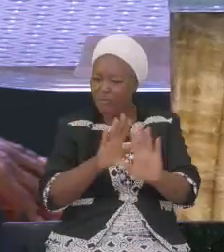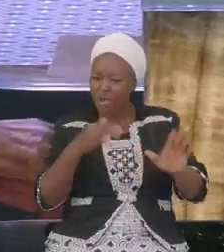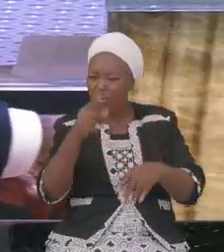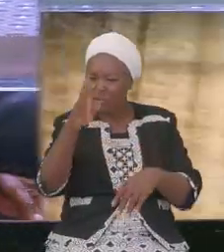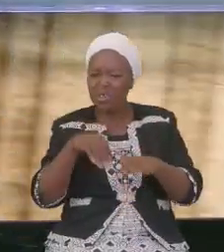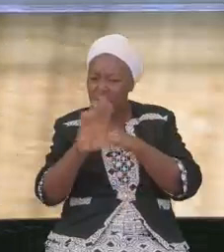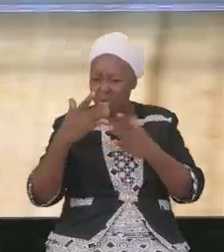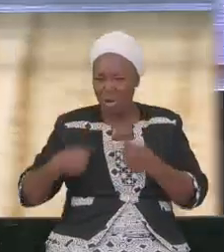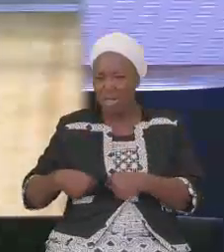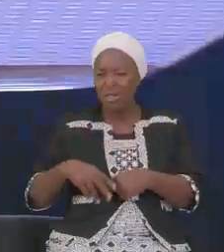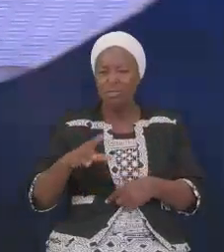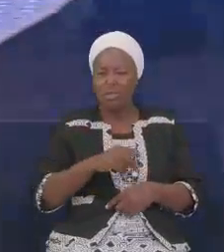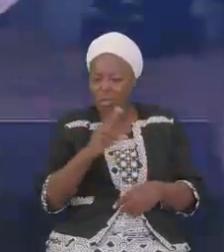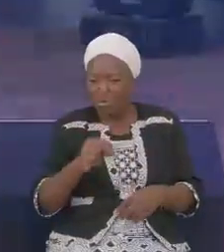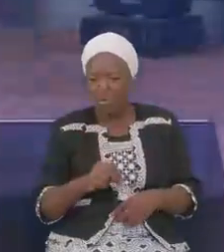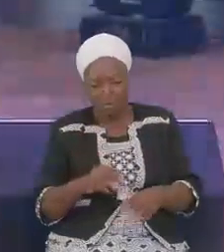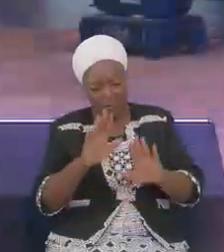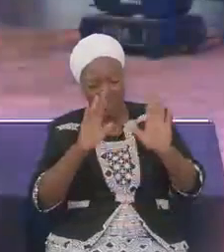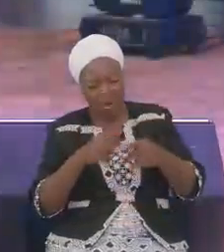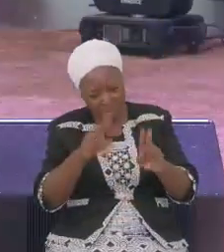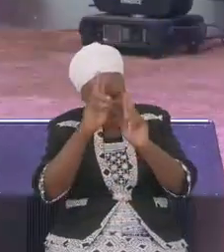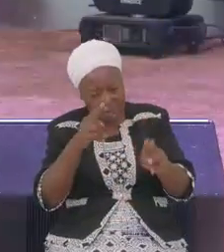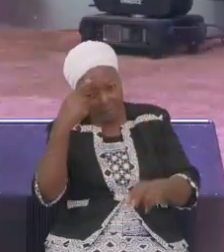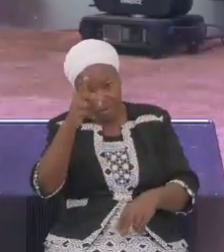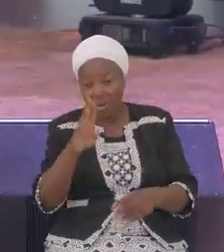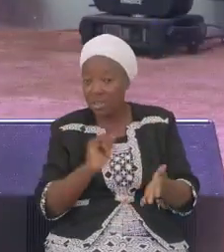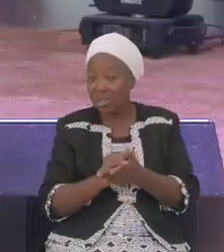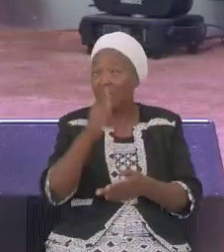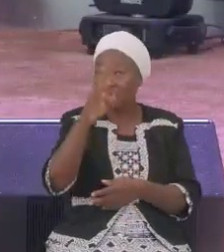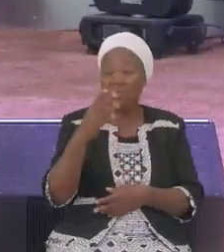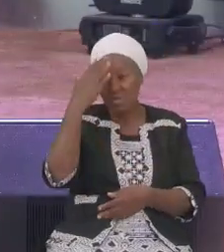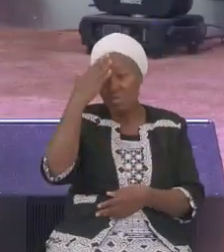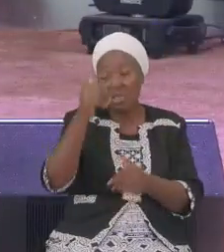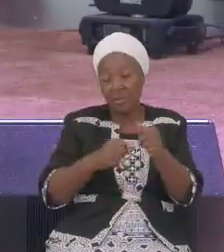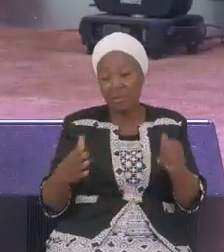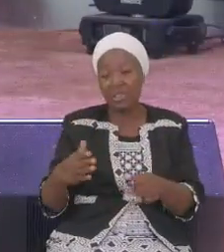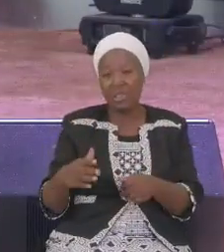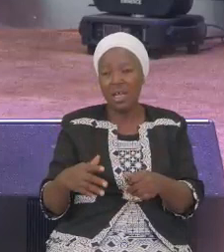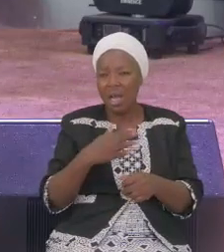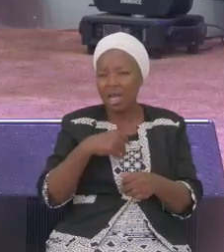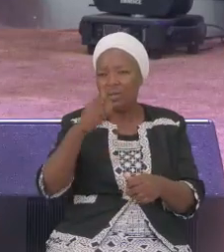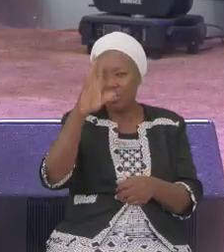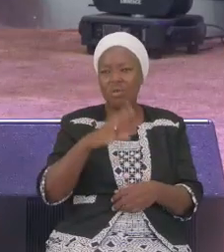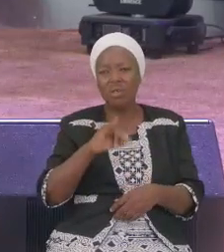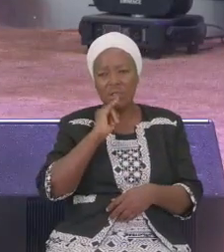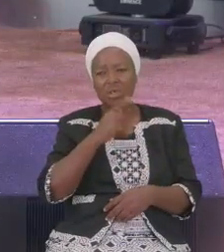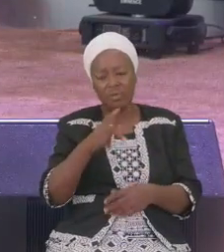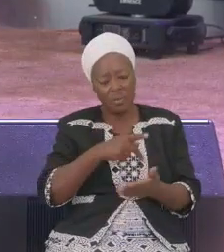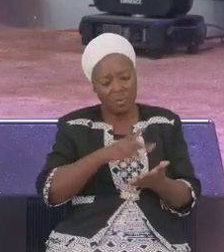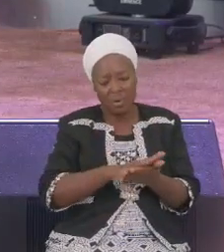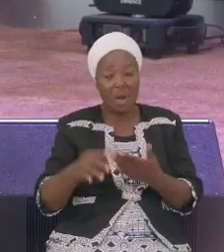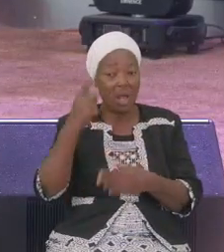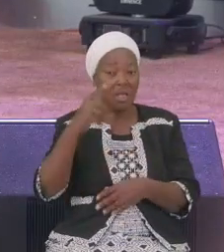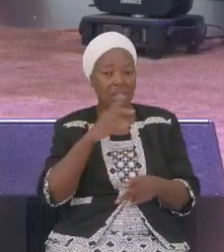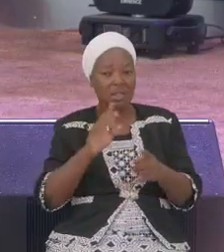or regard for God, that God sees everything, knows everything, and God is of purer eyes than